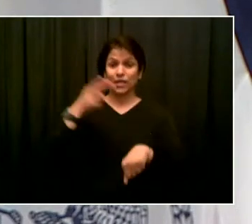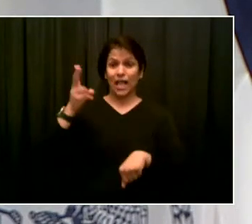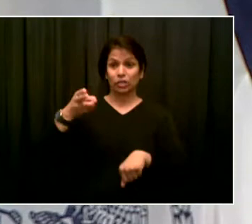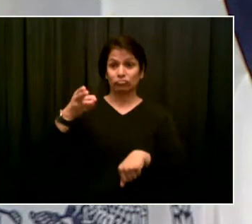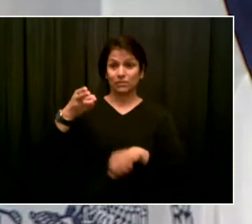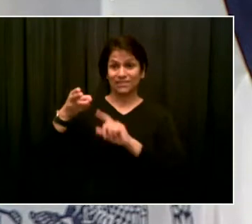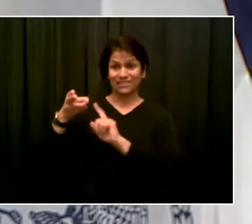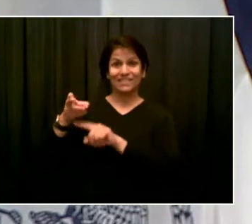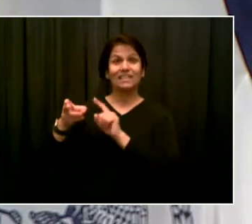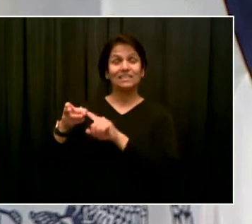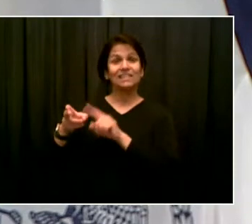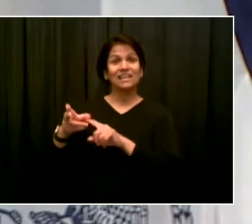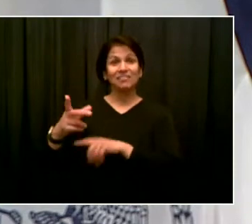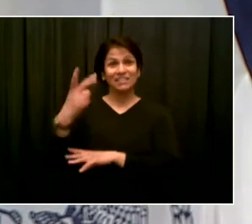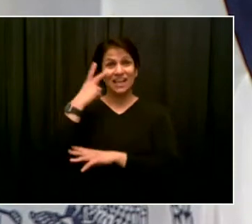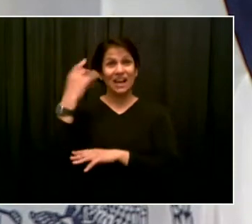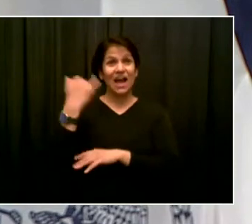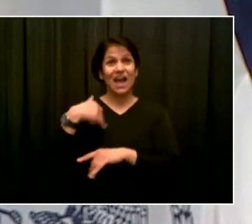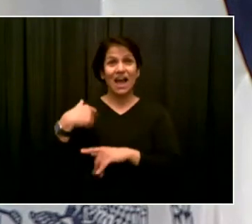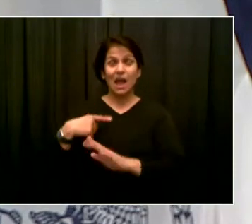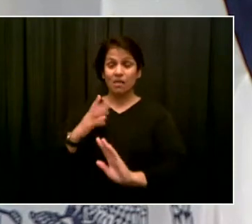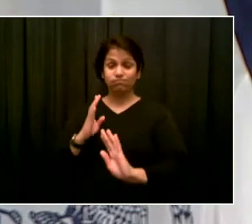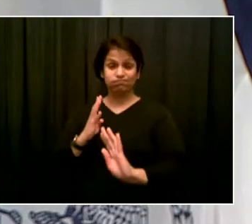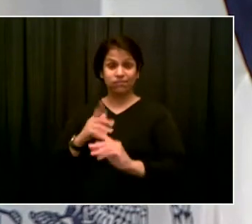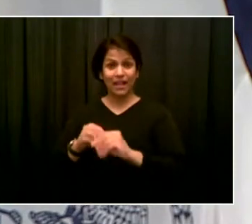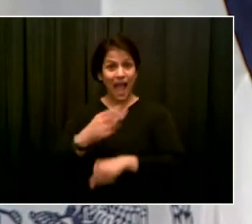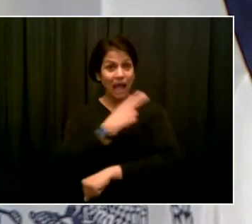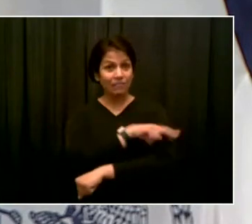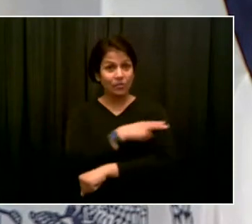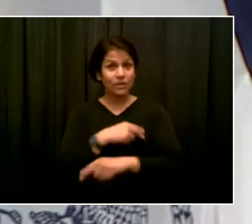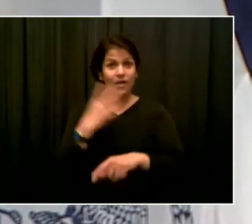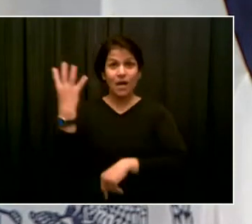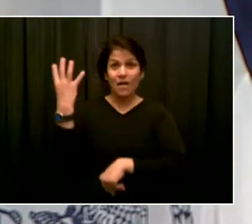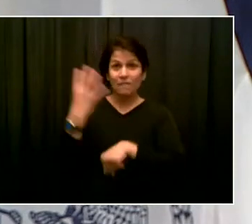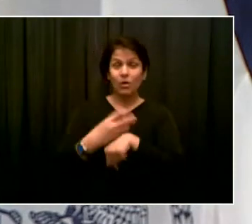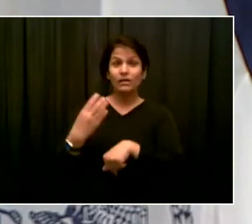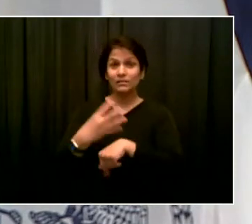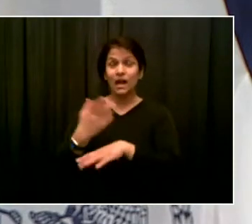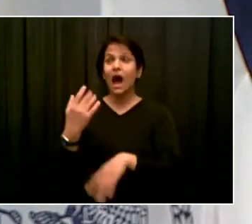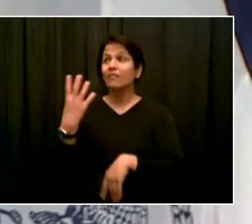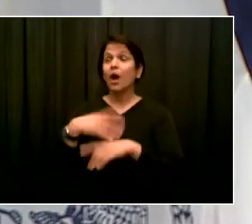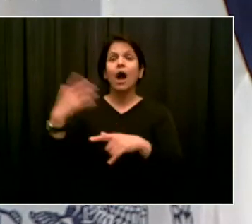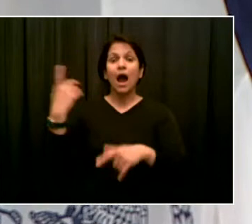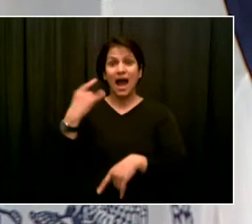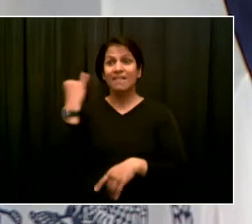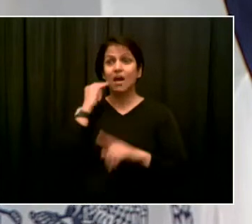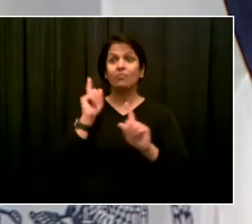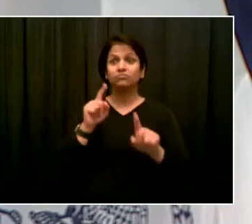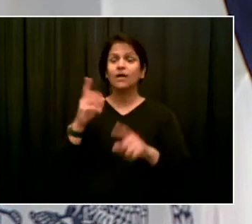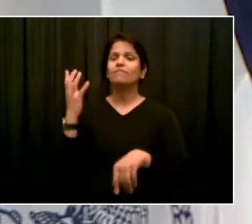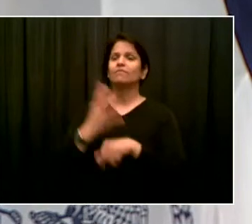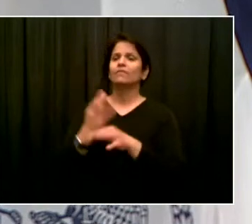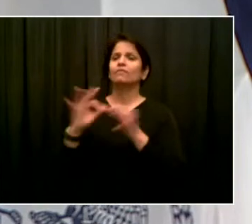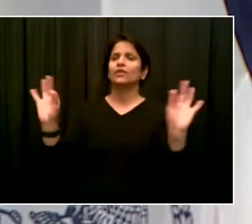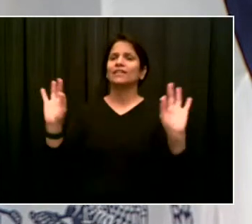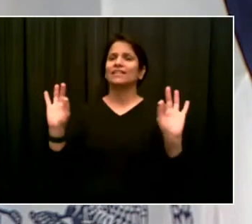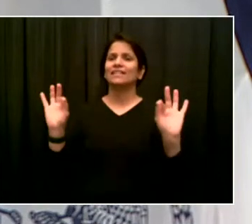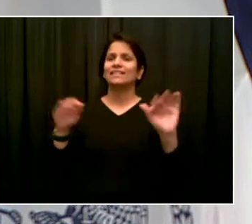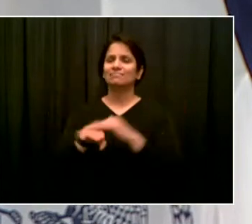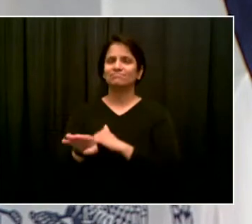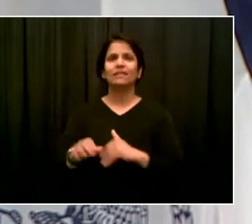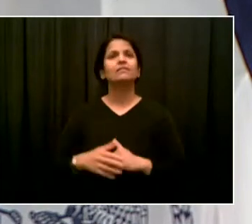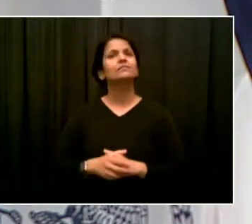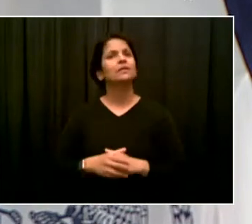So you can go there and then you can bring your whole family to the museum. That kind of thing we want to do more and more of. Obviously, I participated in a very exciting